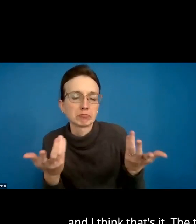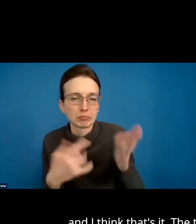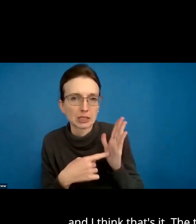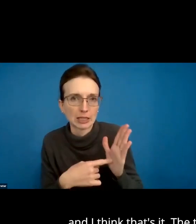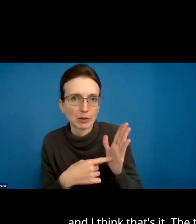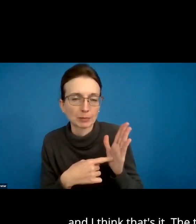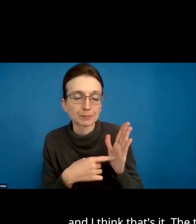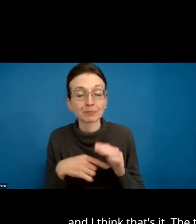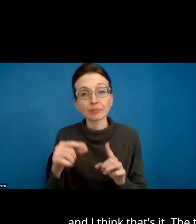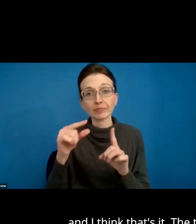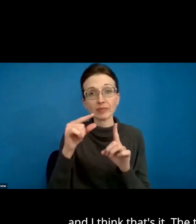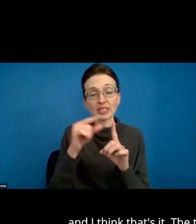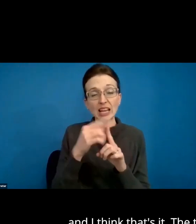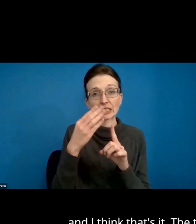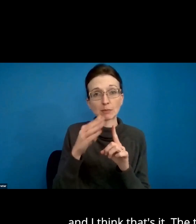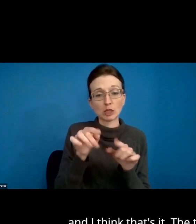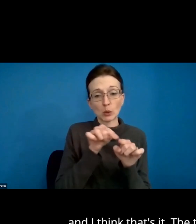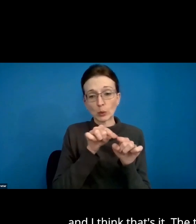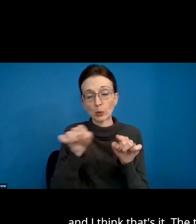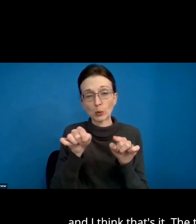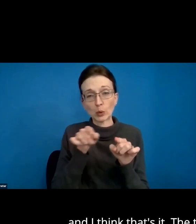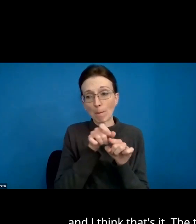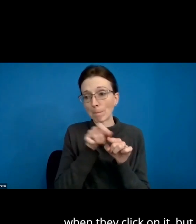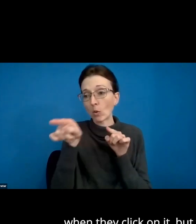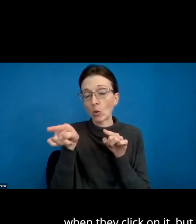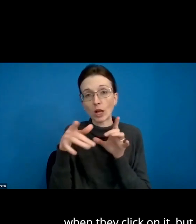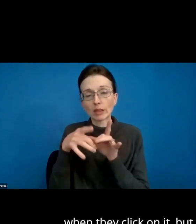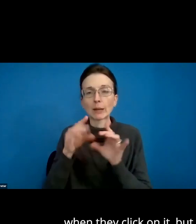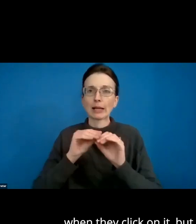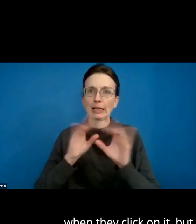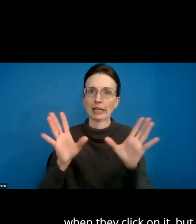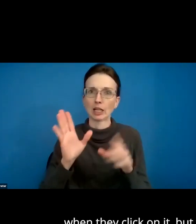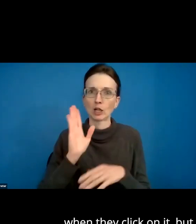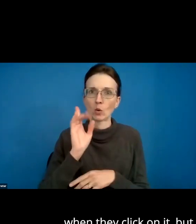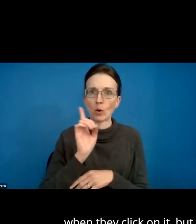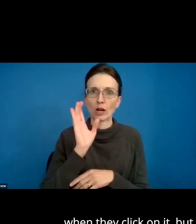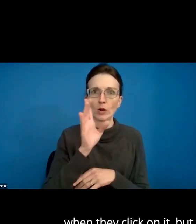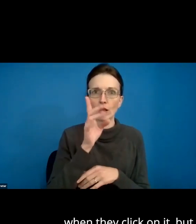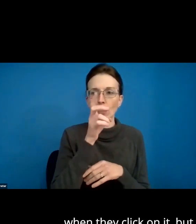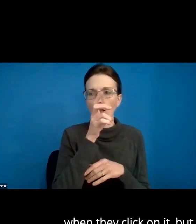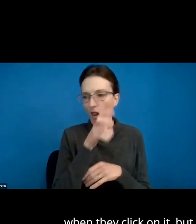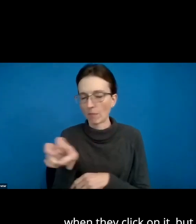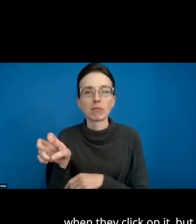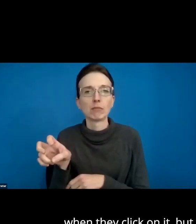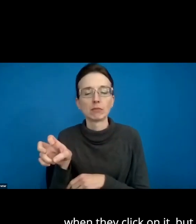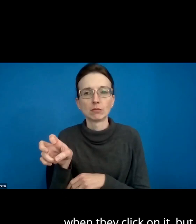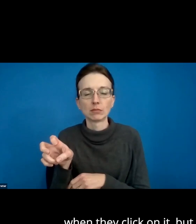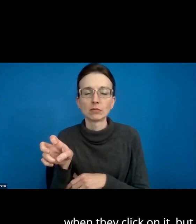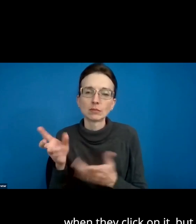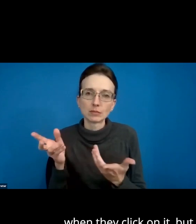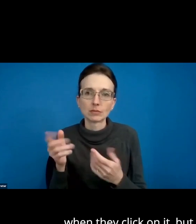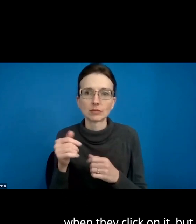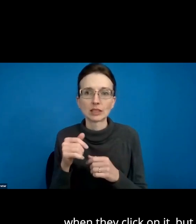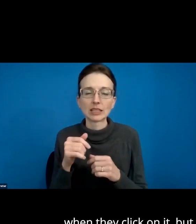text that is hyperlinked should be very clear about where someone is going when they click on it. But that's far preferable to it being